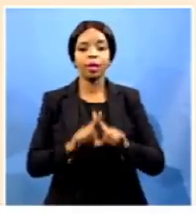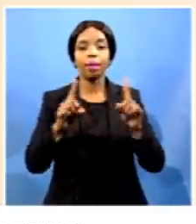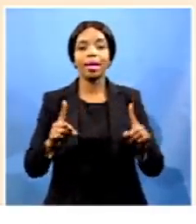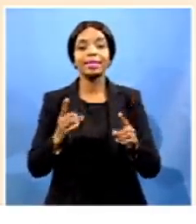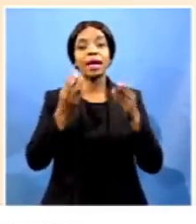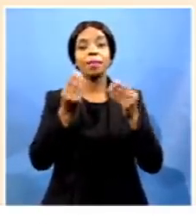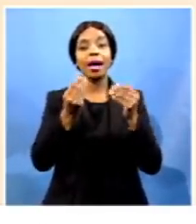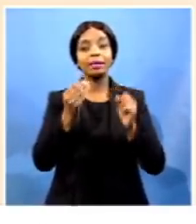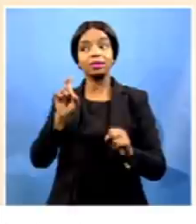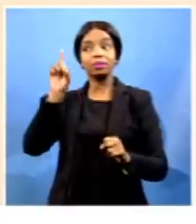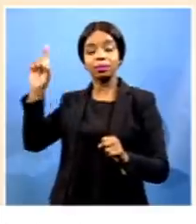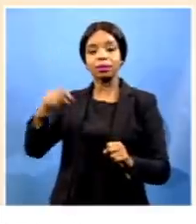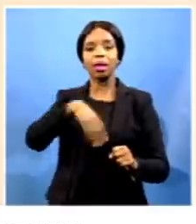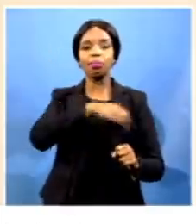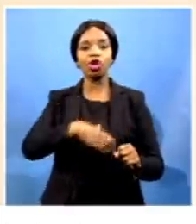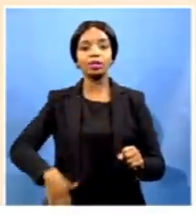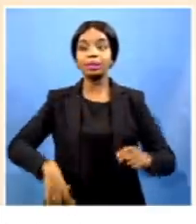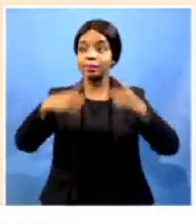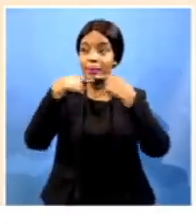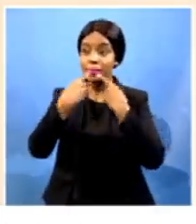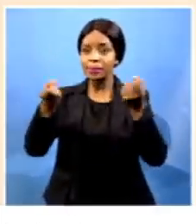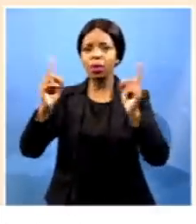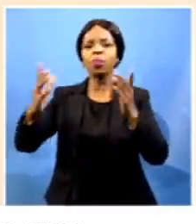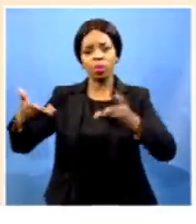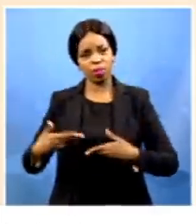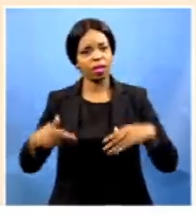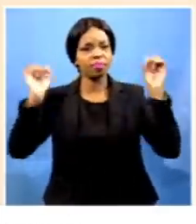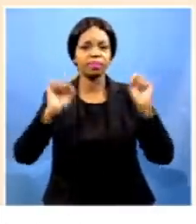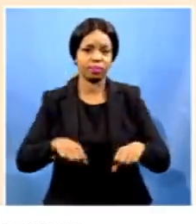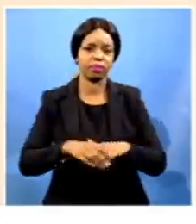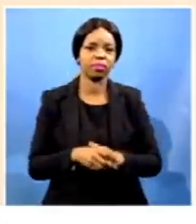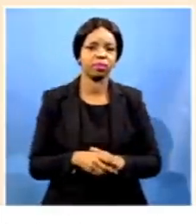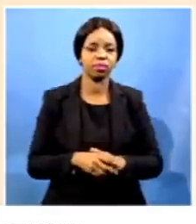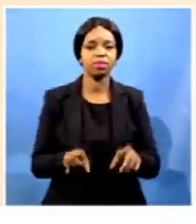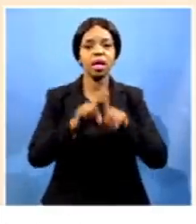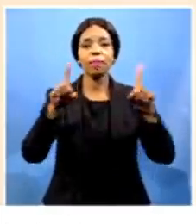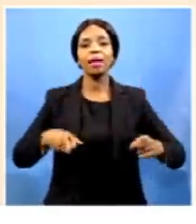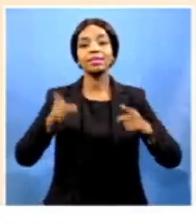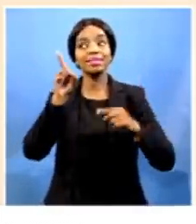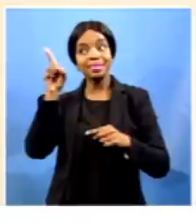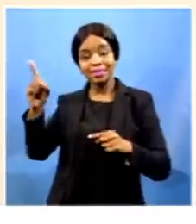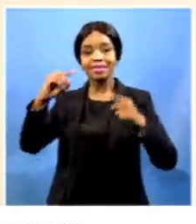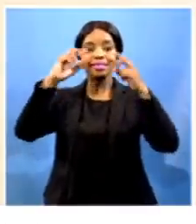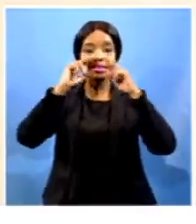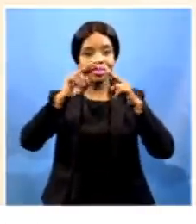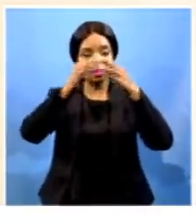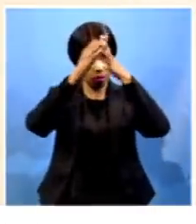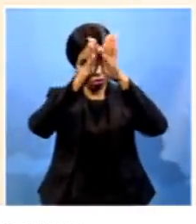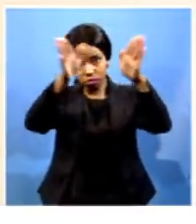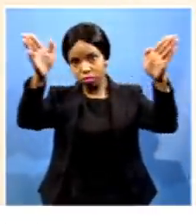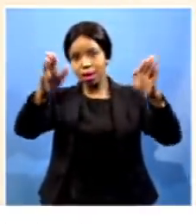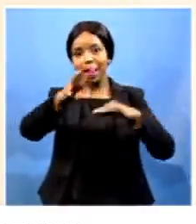president announced, which we welcome, looks into the broader SMME sector. And as I'm